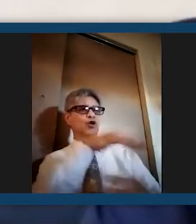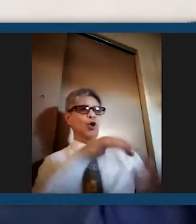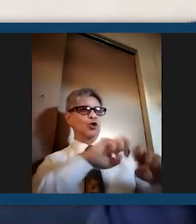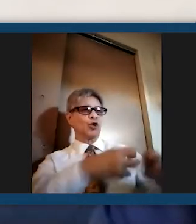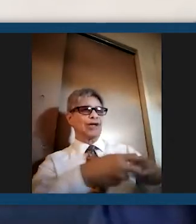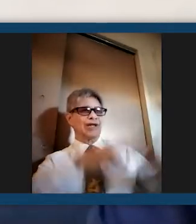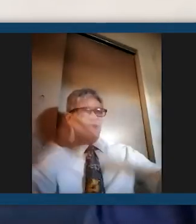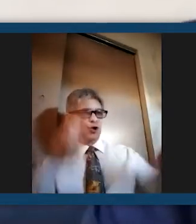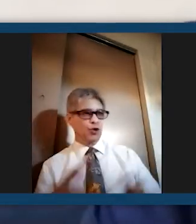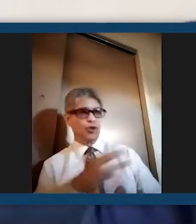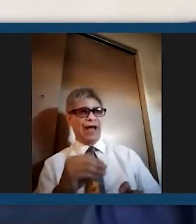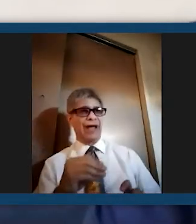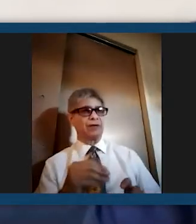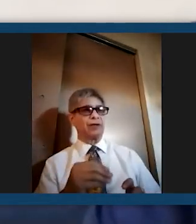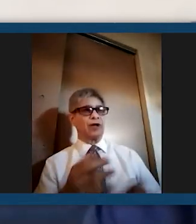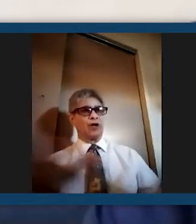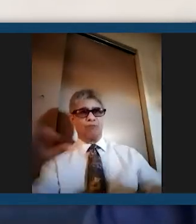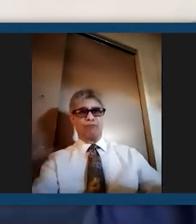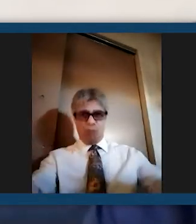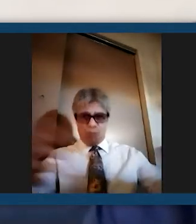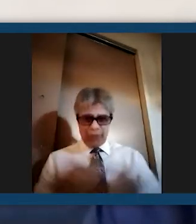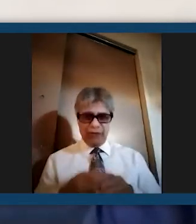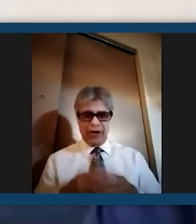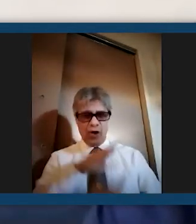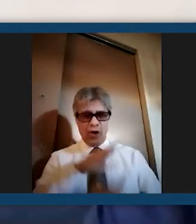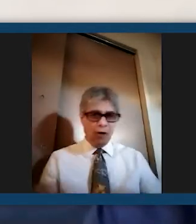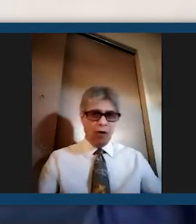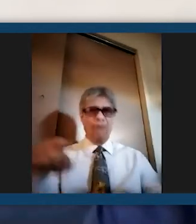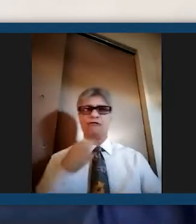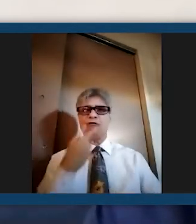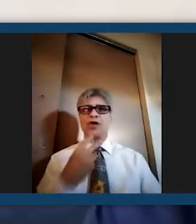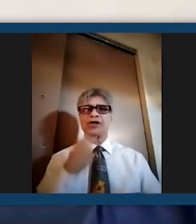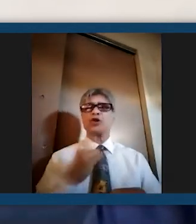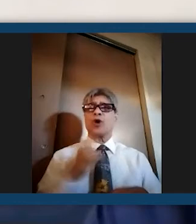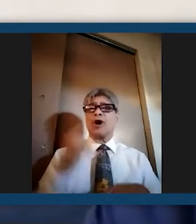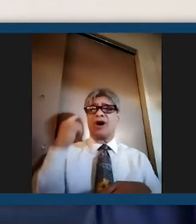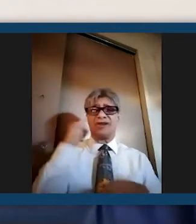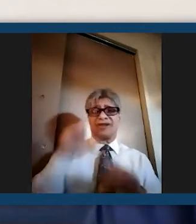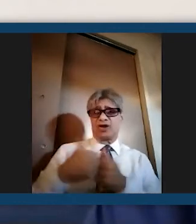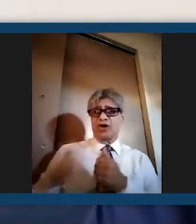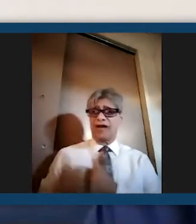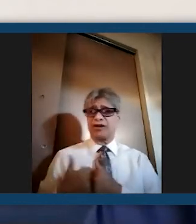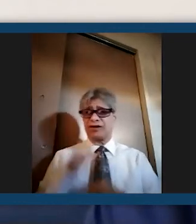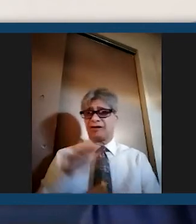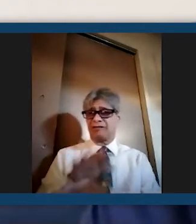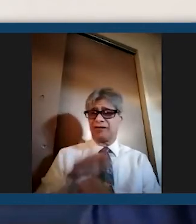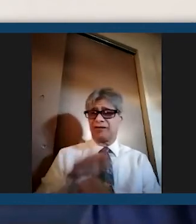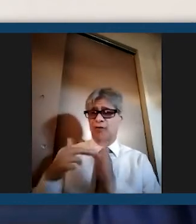voices together. So, I really think the challenges that underrepresented AAPI